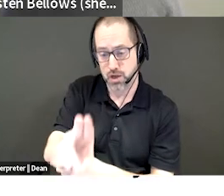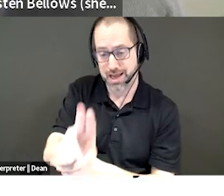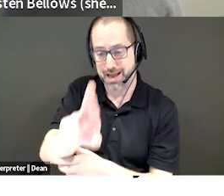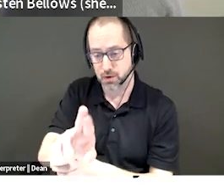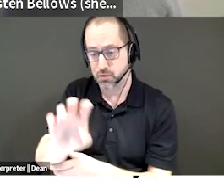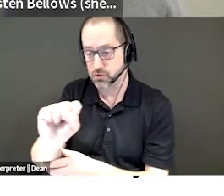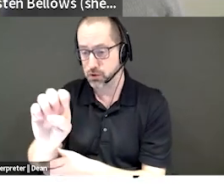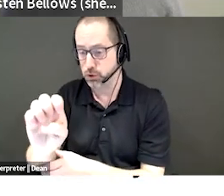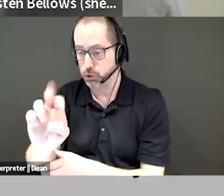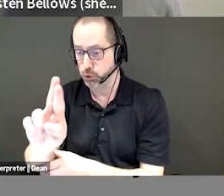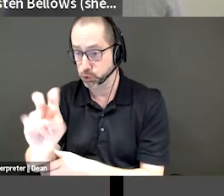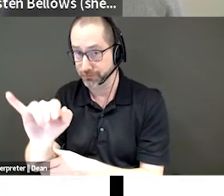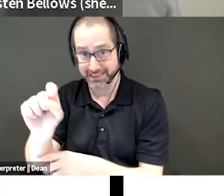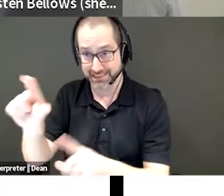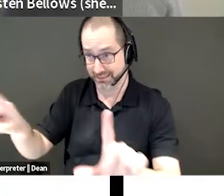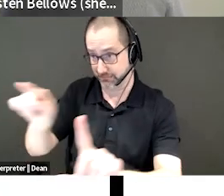Okay.